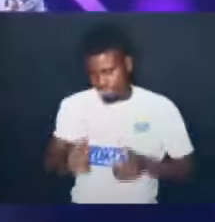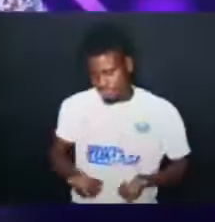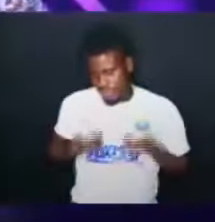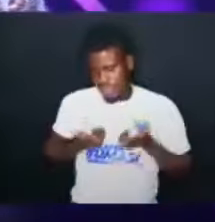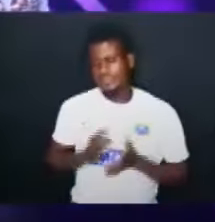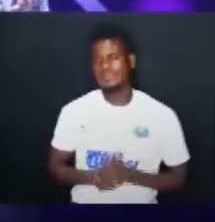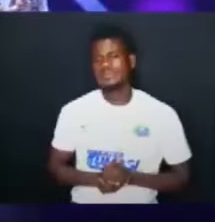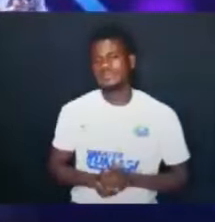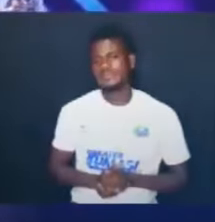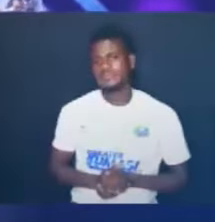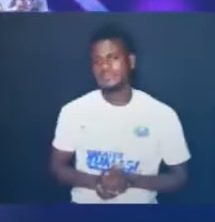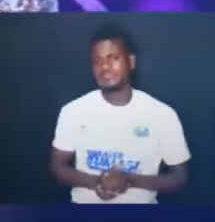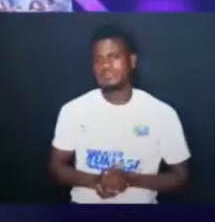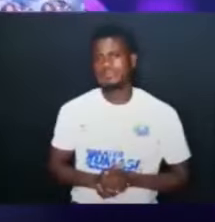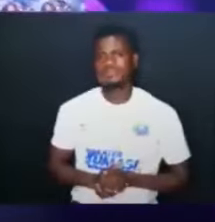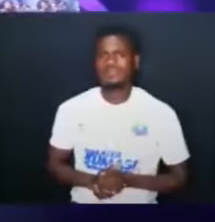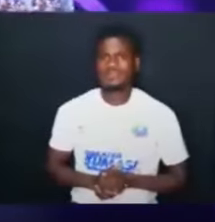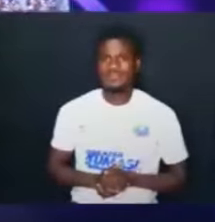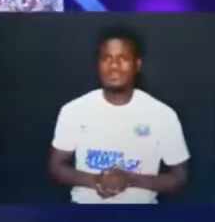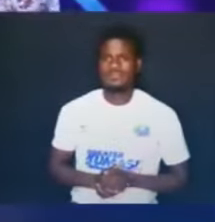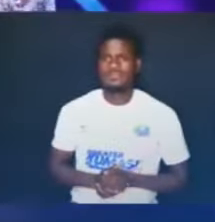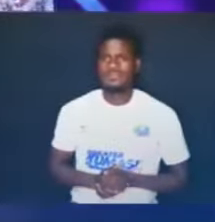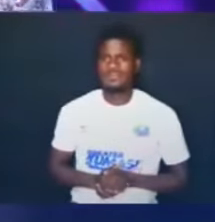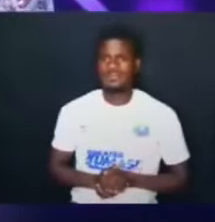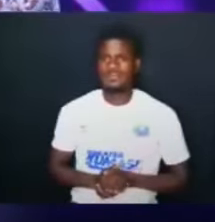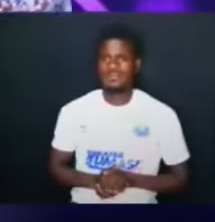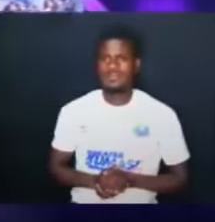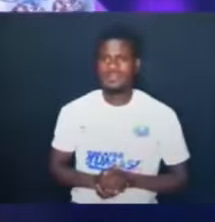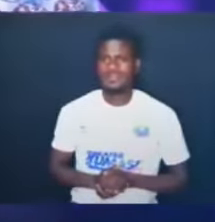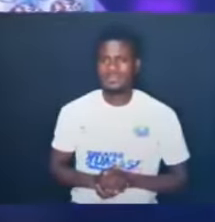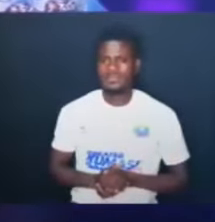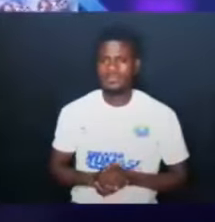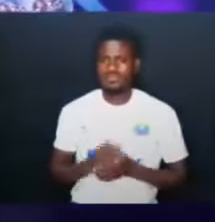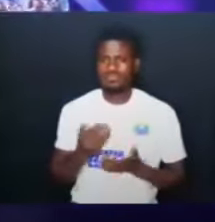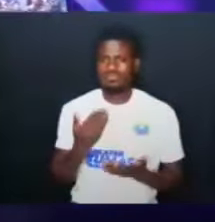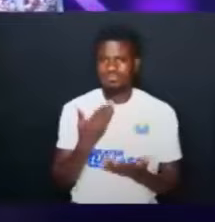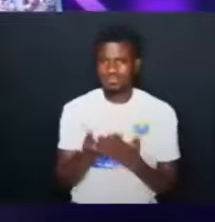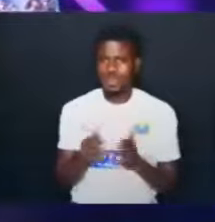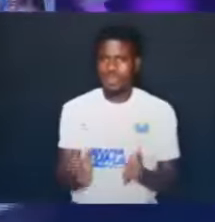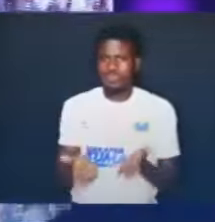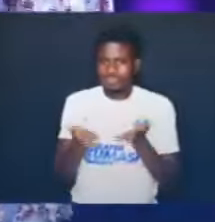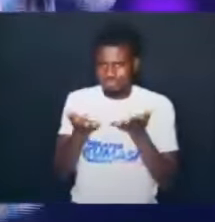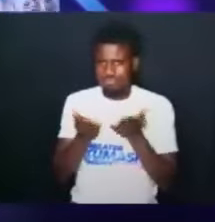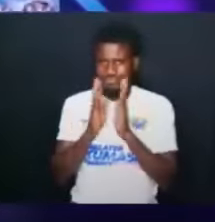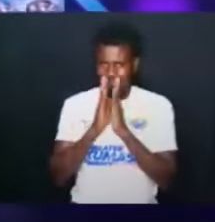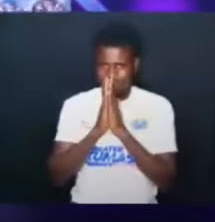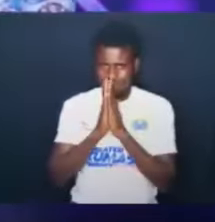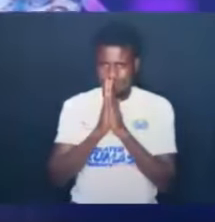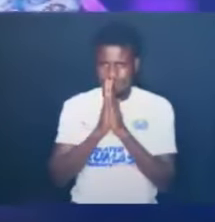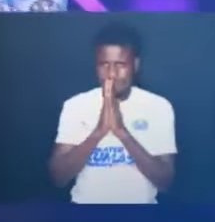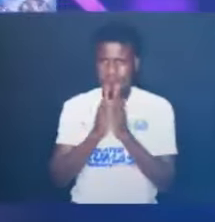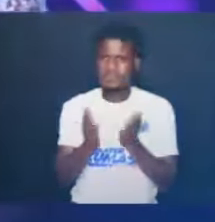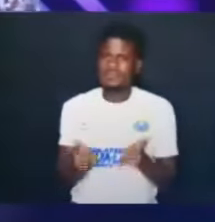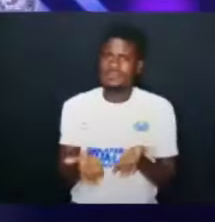ye ai wo yan abrabo so. Shall we just rise in prayer? Adofo no ma obrasi mo mi ensori wo mpae bo mu. If